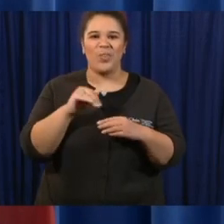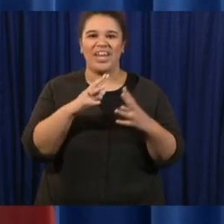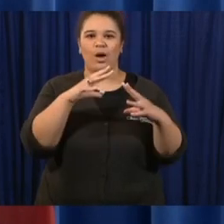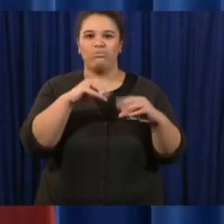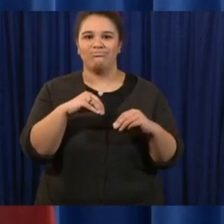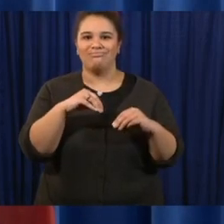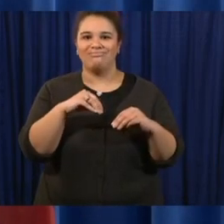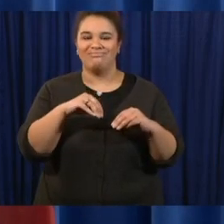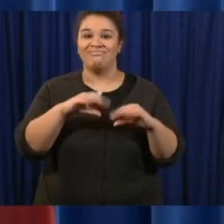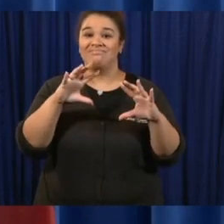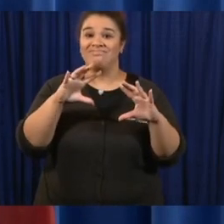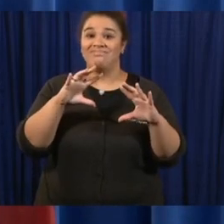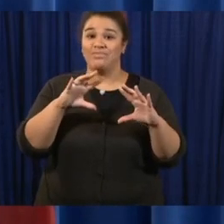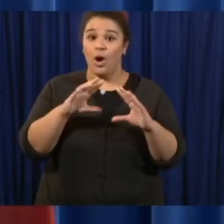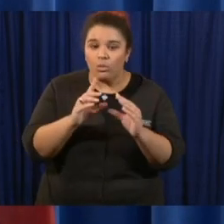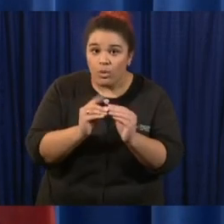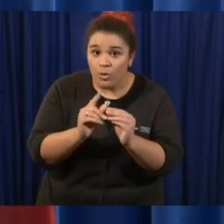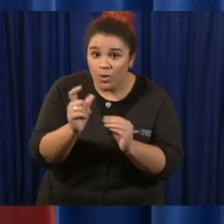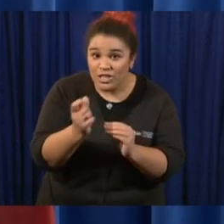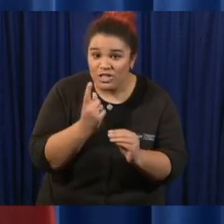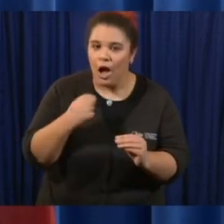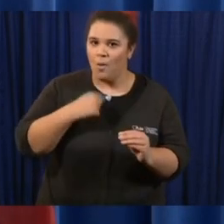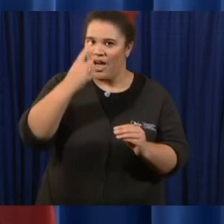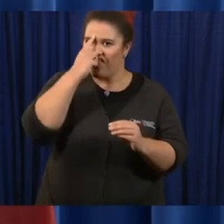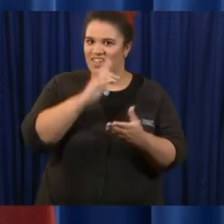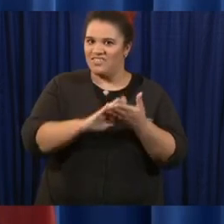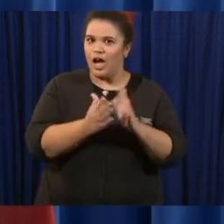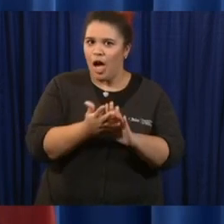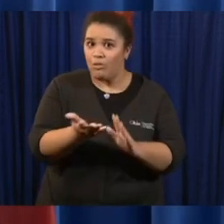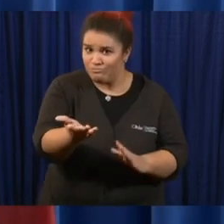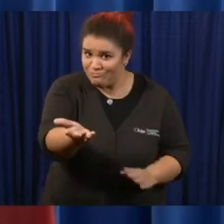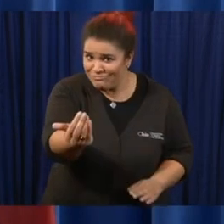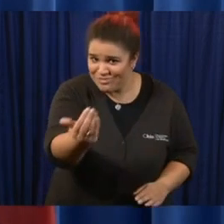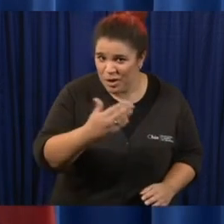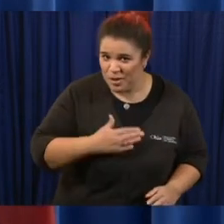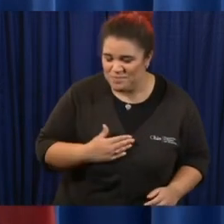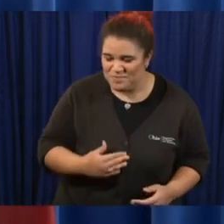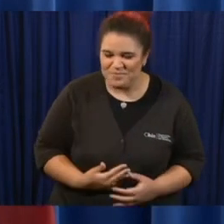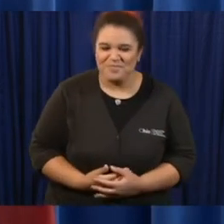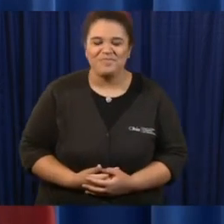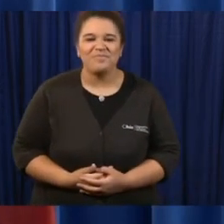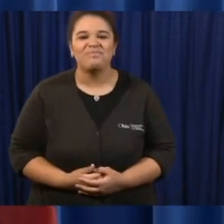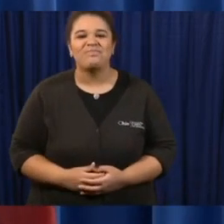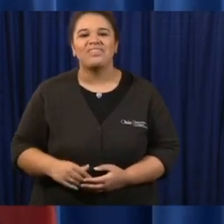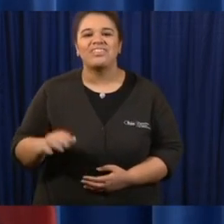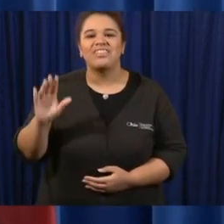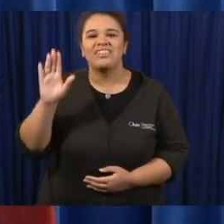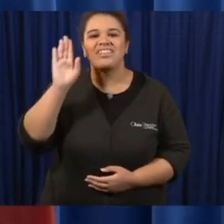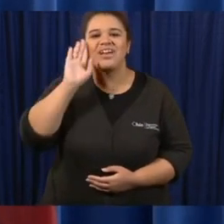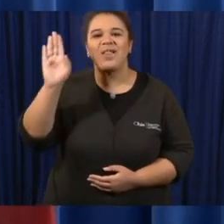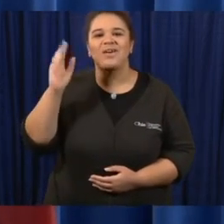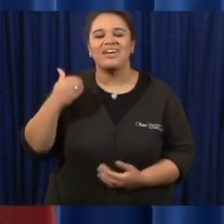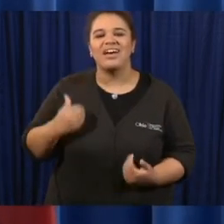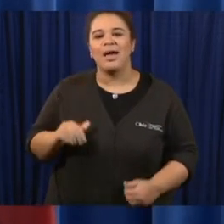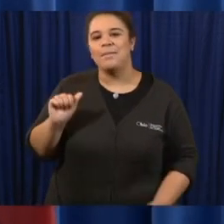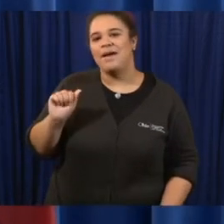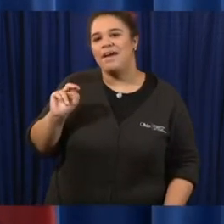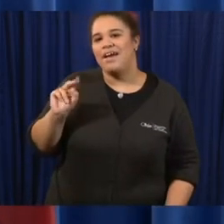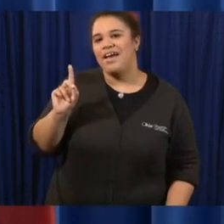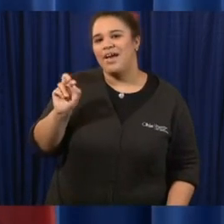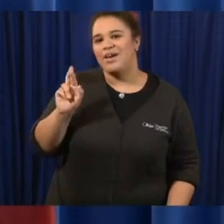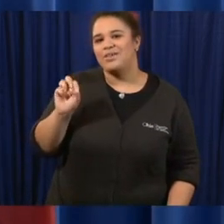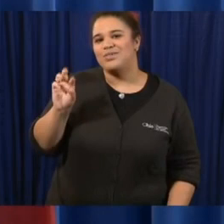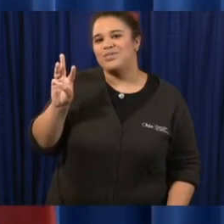had that. We have one more question, I guess. I thought I was wrapping, but I guess not. Go ahead. Hi, Governor. Andrew Welsh-Huggins with the AP.